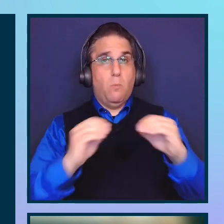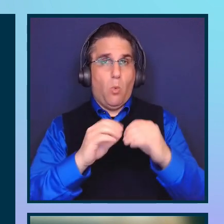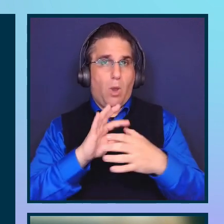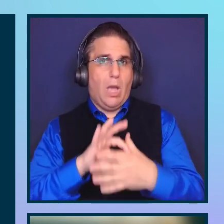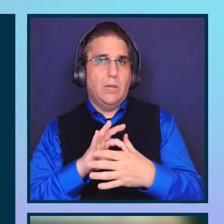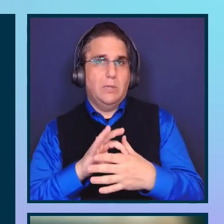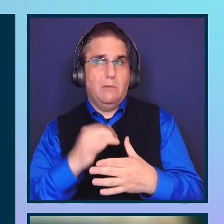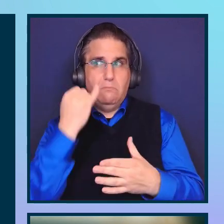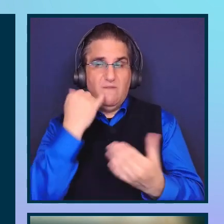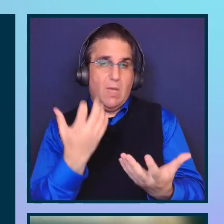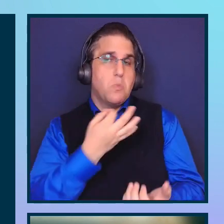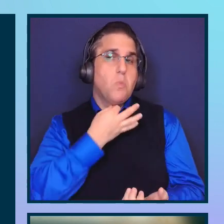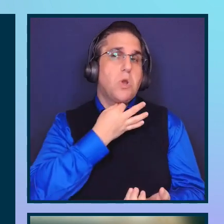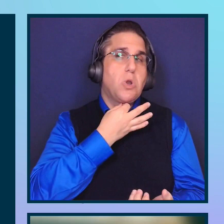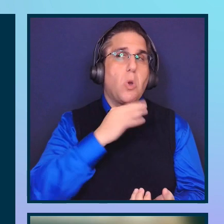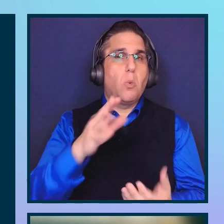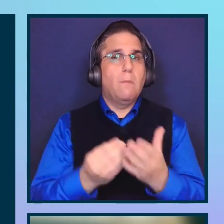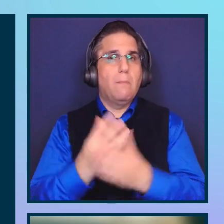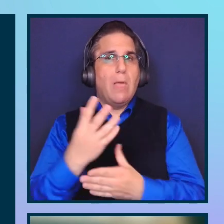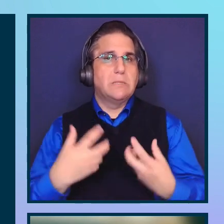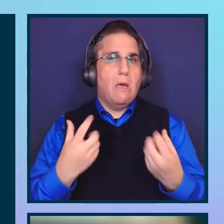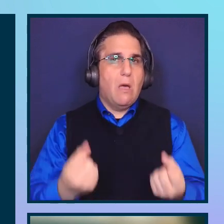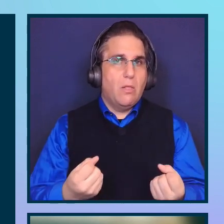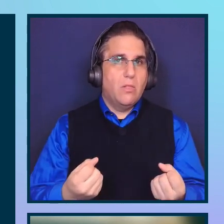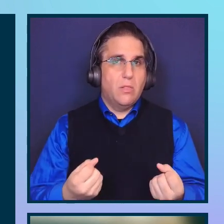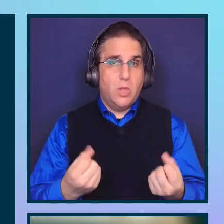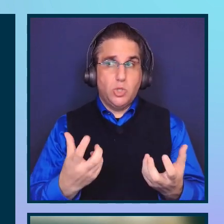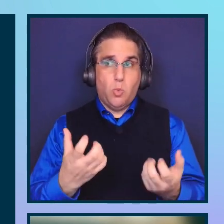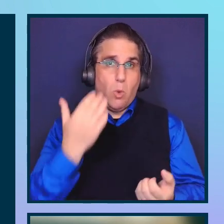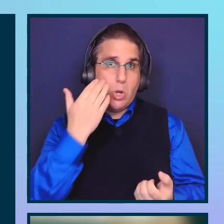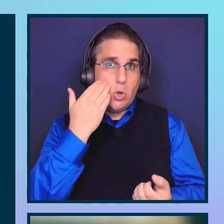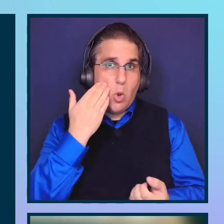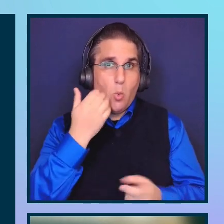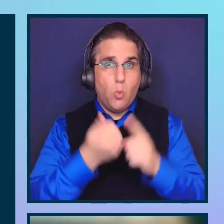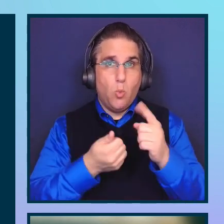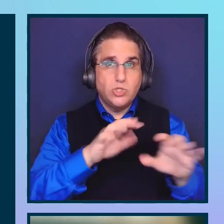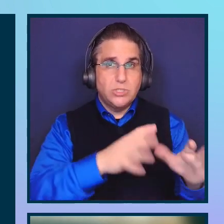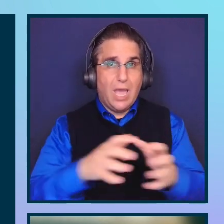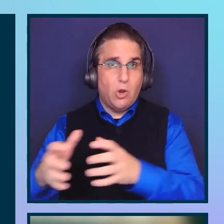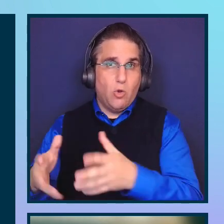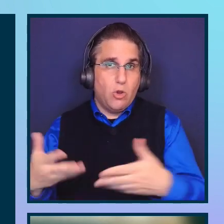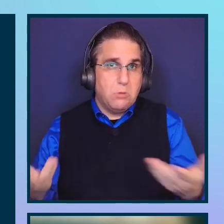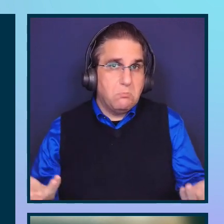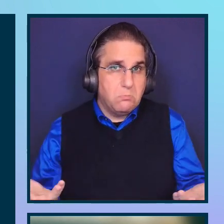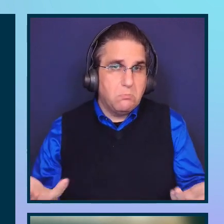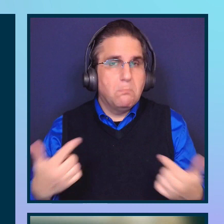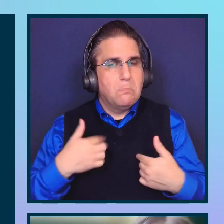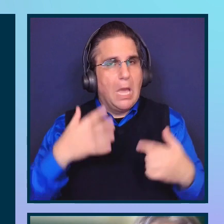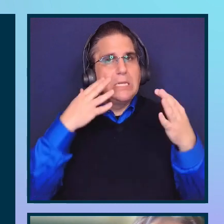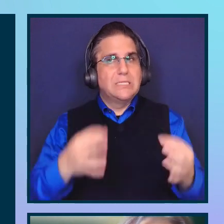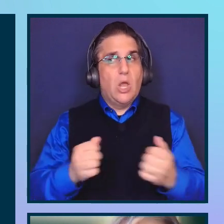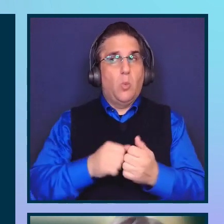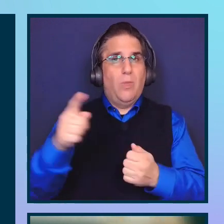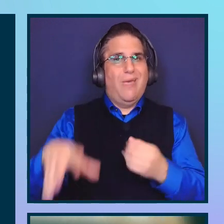know about our plant's health. We can decide then, do we want to know what kind of a category of plant? So this is a